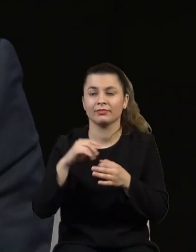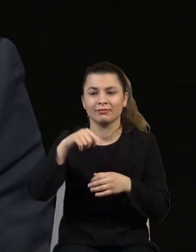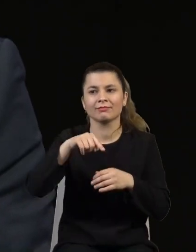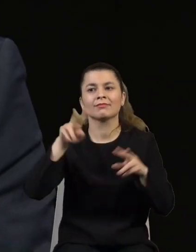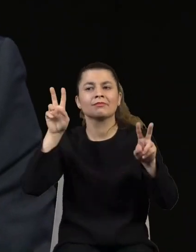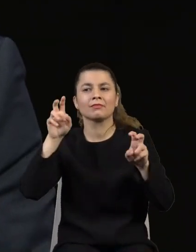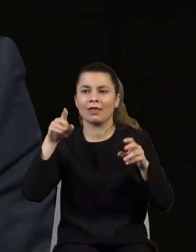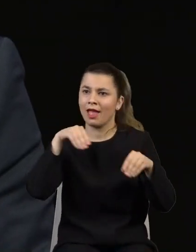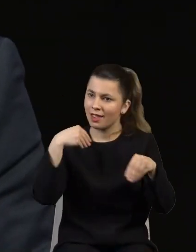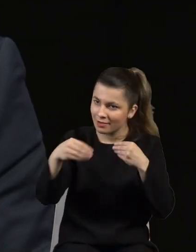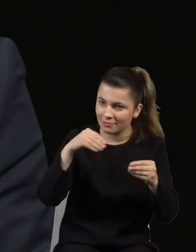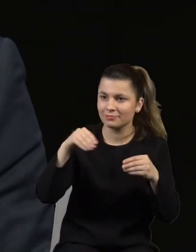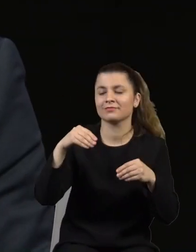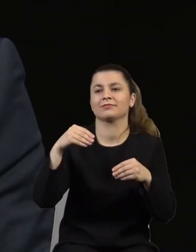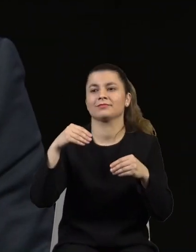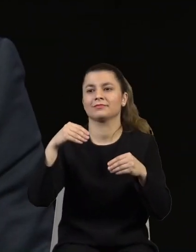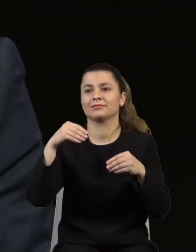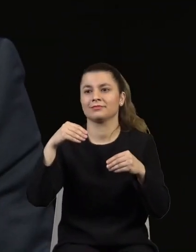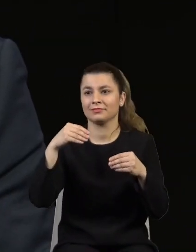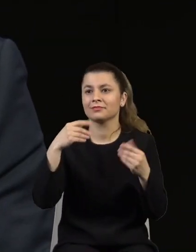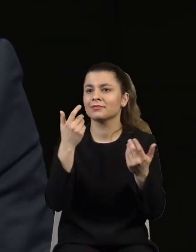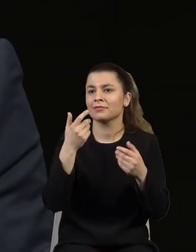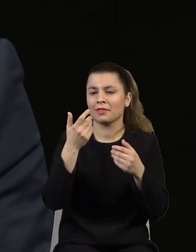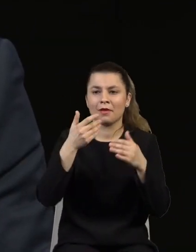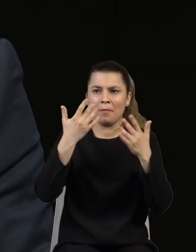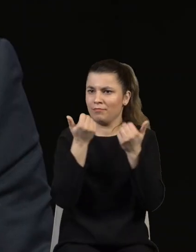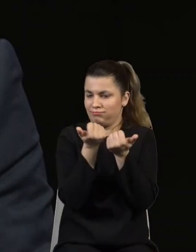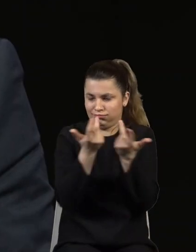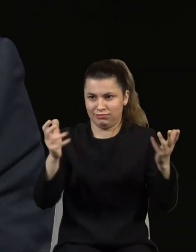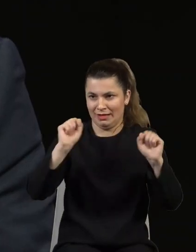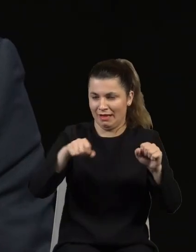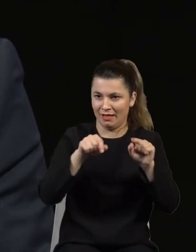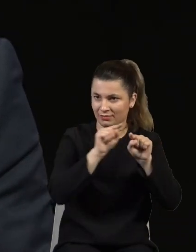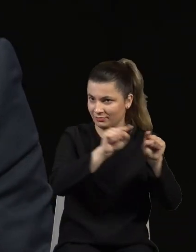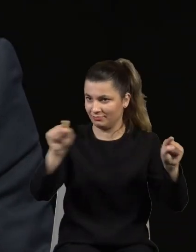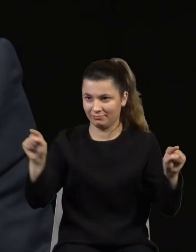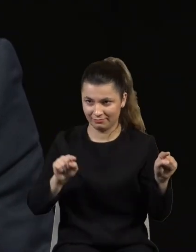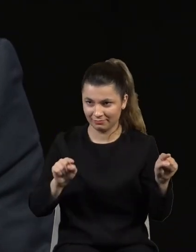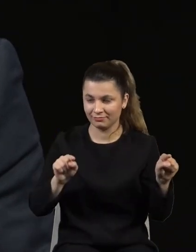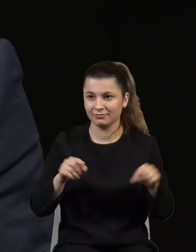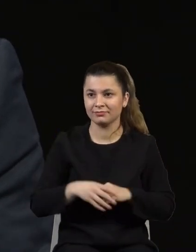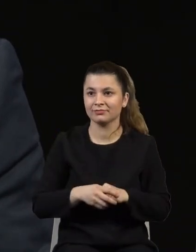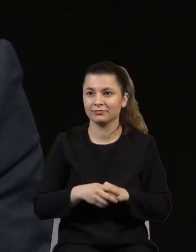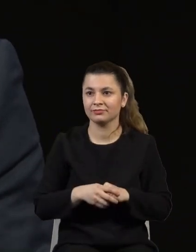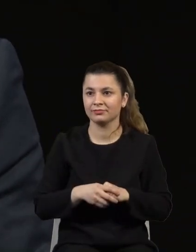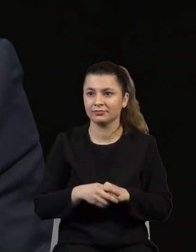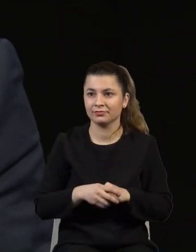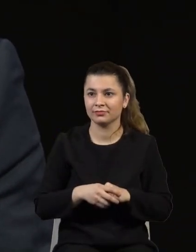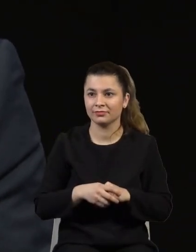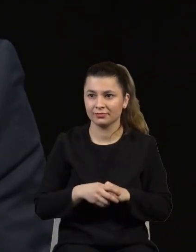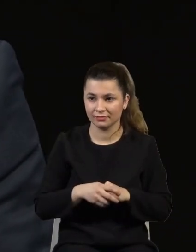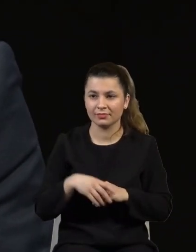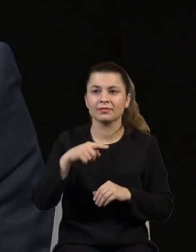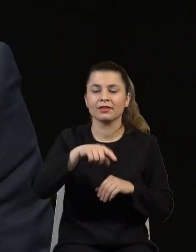they gives a lot of chances to use dual-use solutions. Secondly, we should create